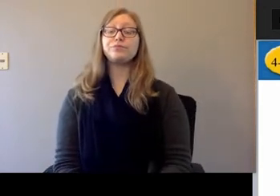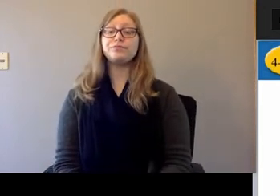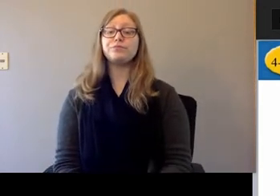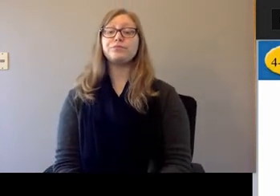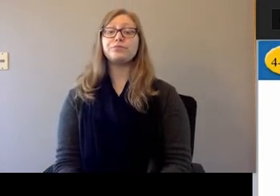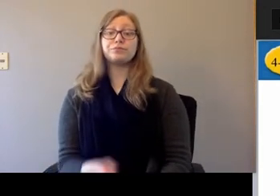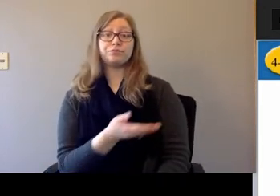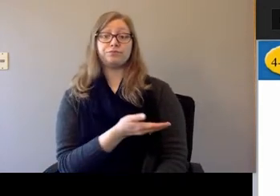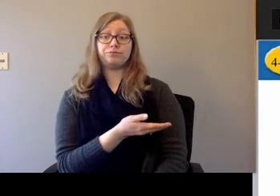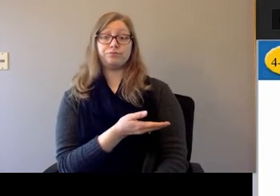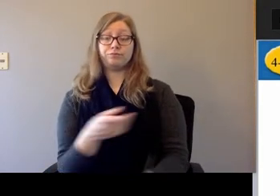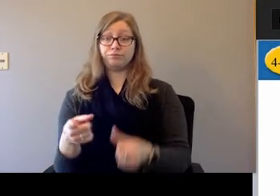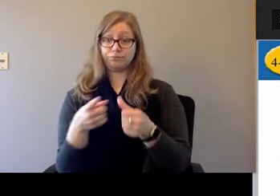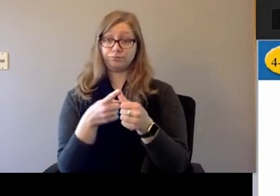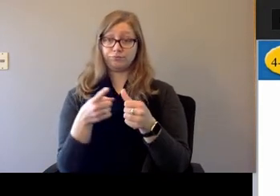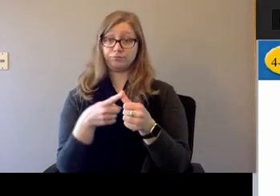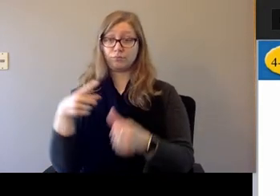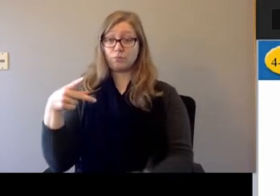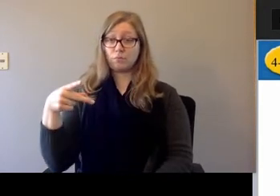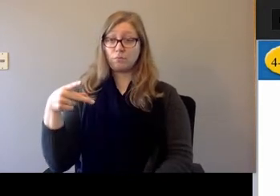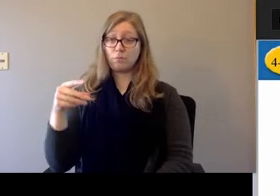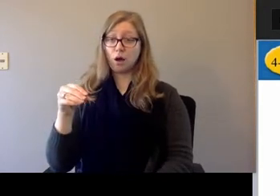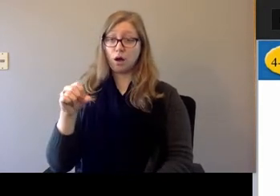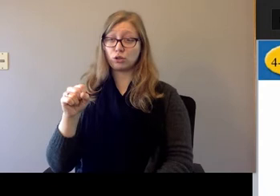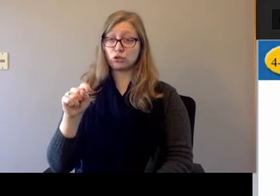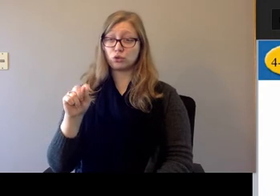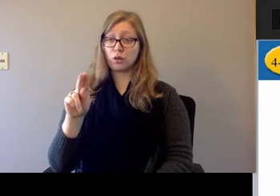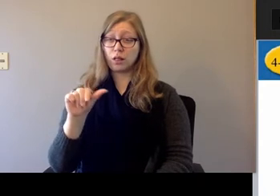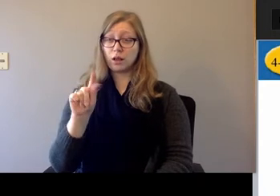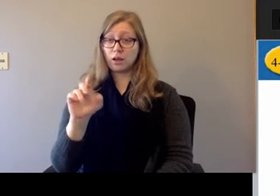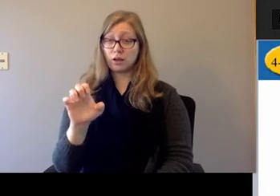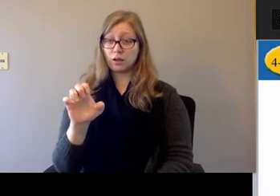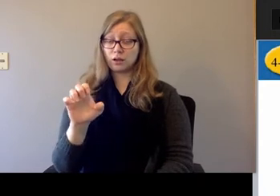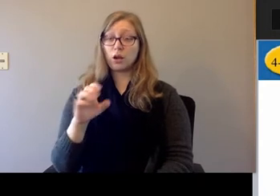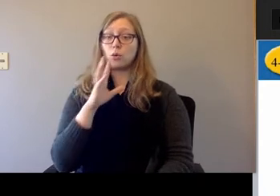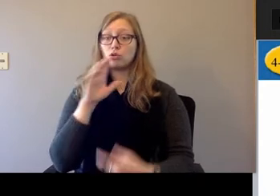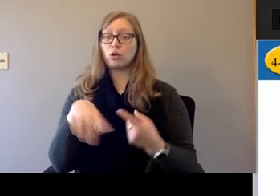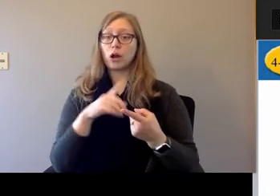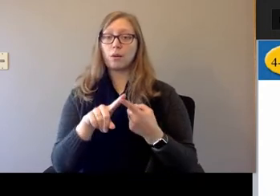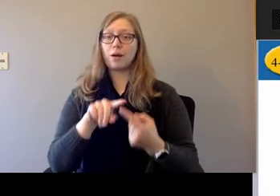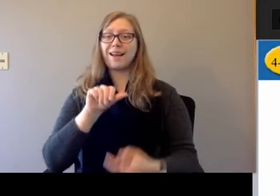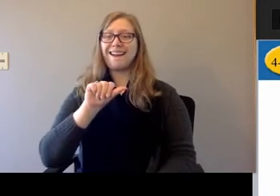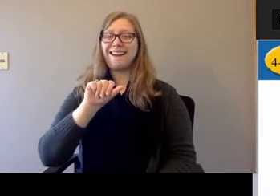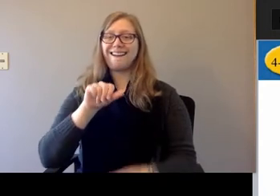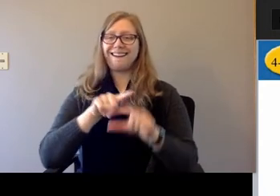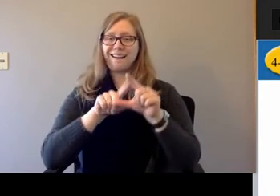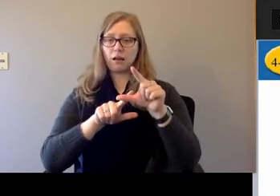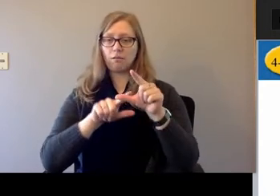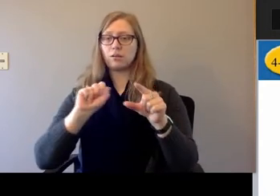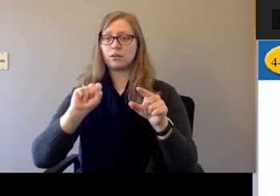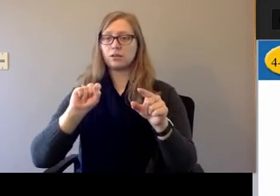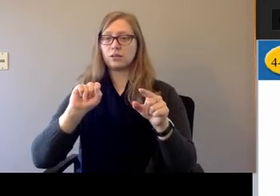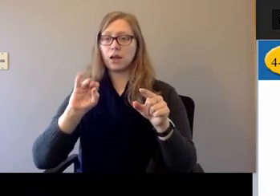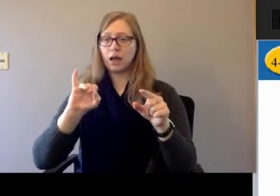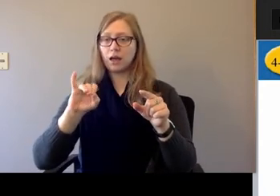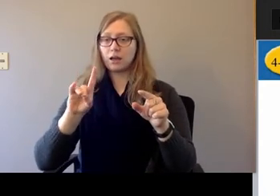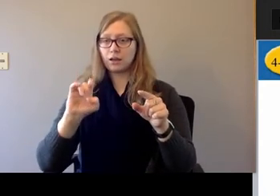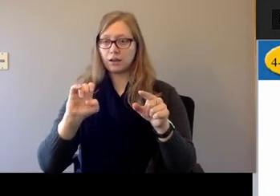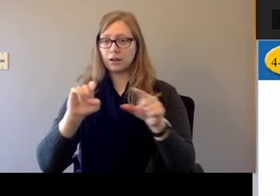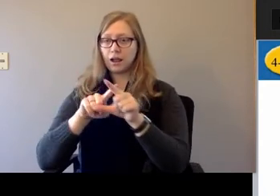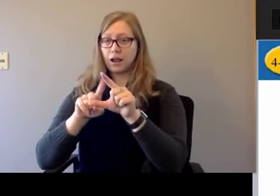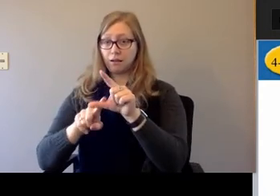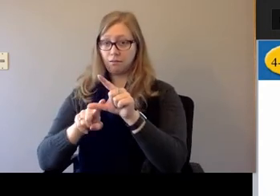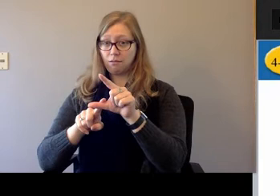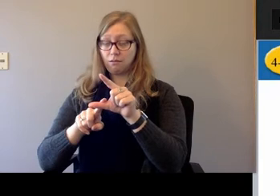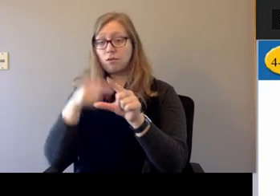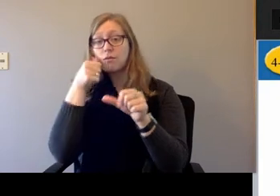So the first postulate we're going to talk about is angle, side, angle. And remember, we learned side, angle, side